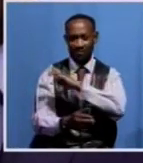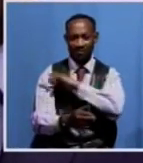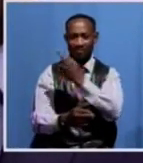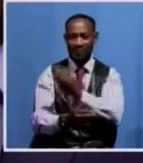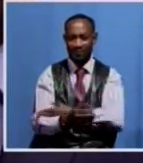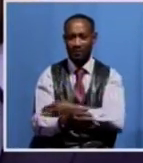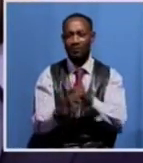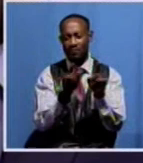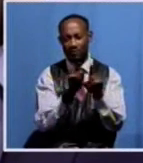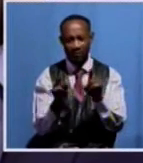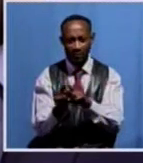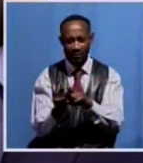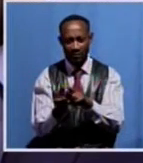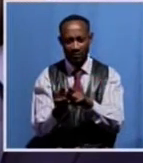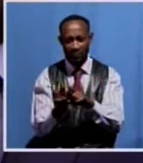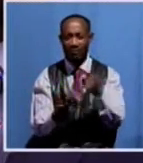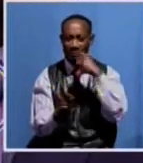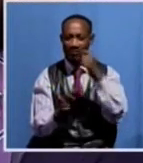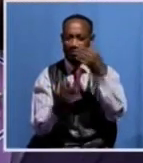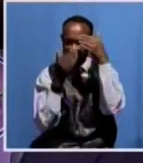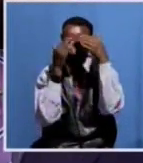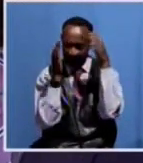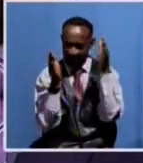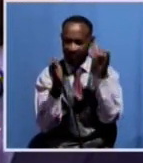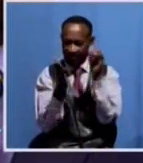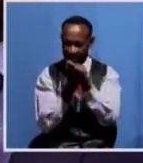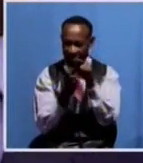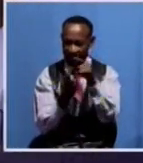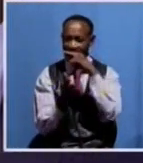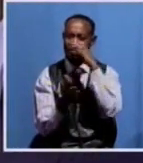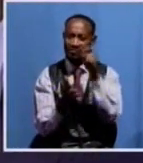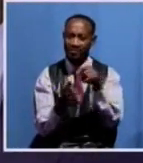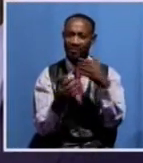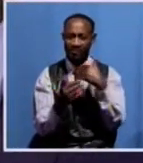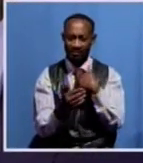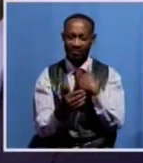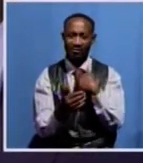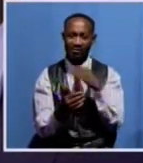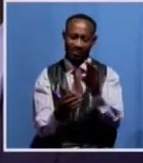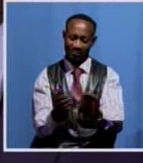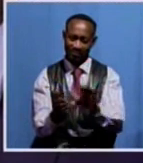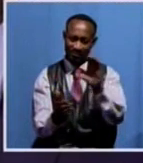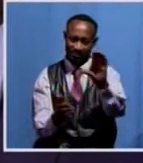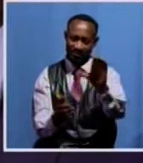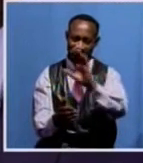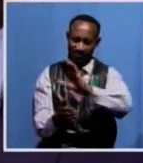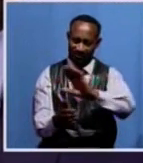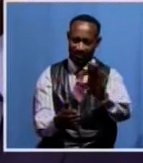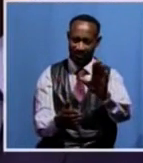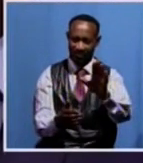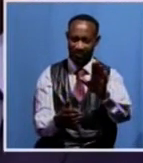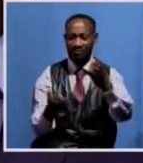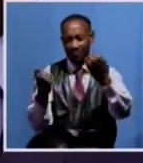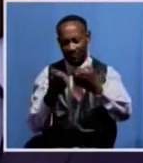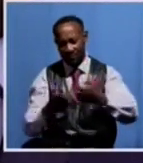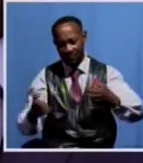also we took into account as we're budgeting the fact that they have to cater for the impact of environmental and climate